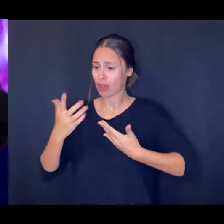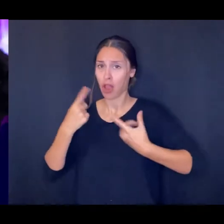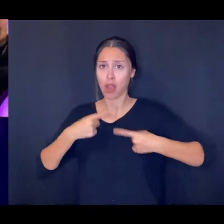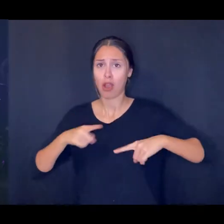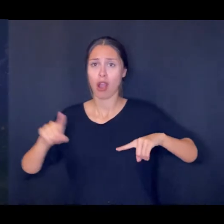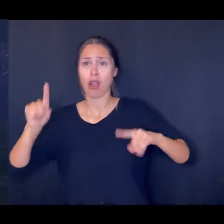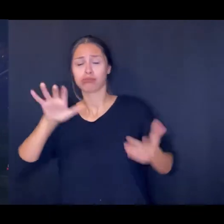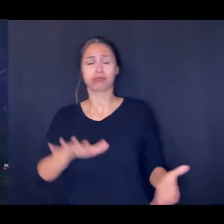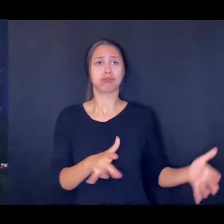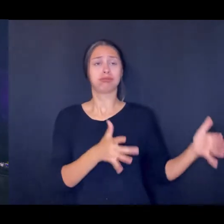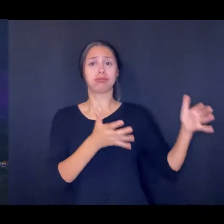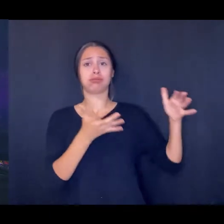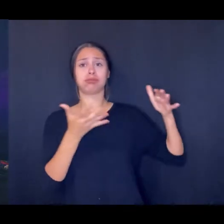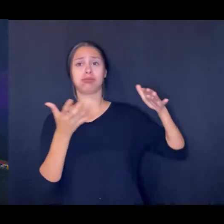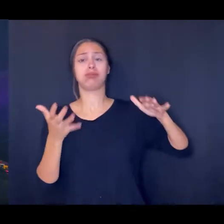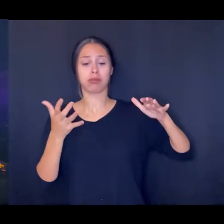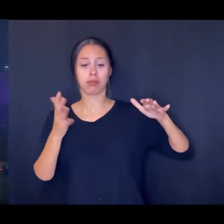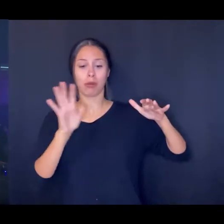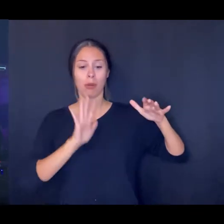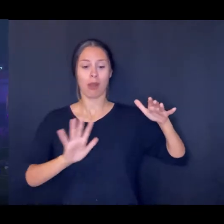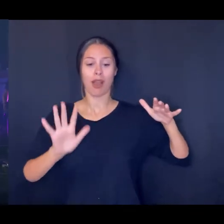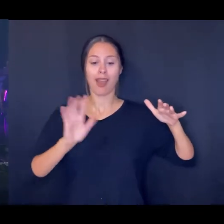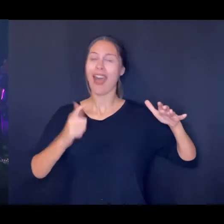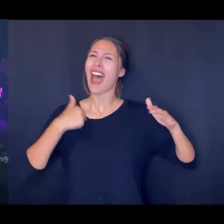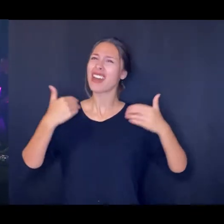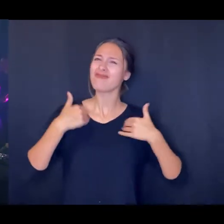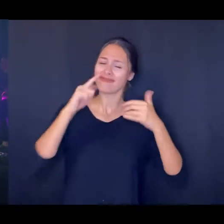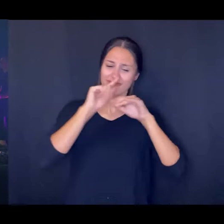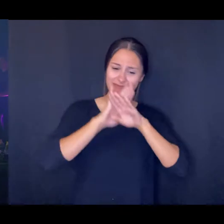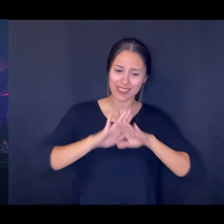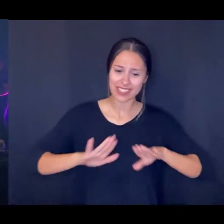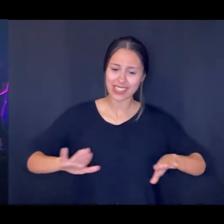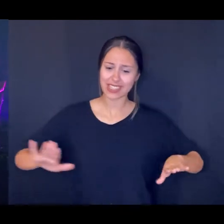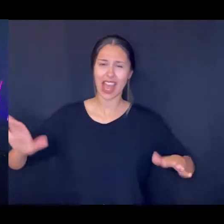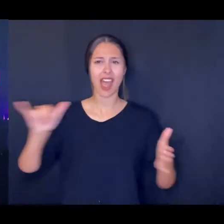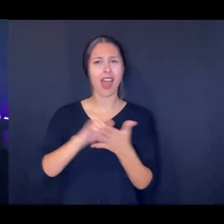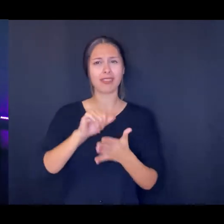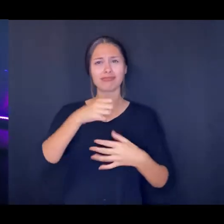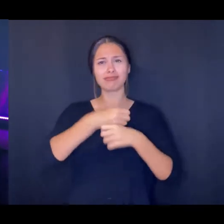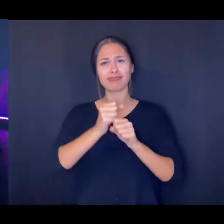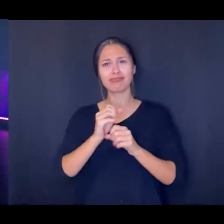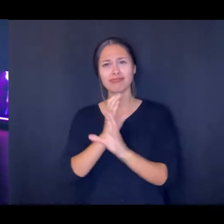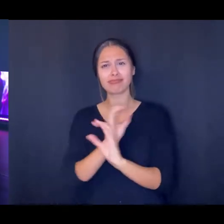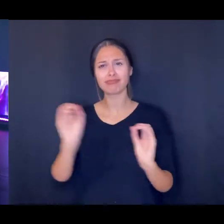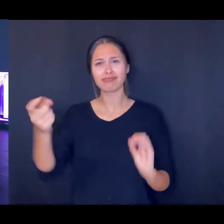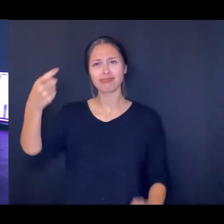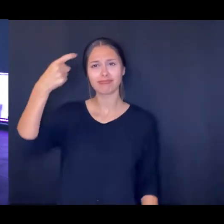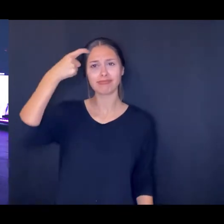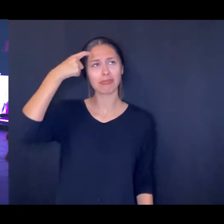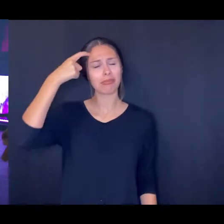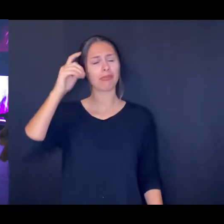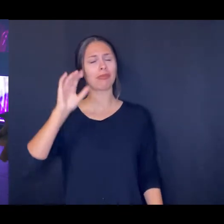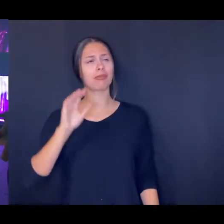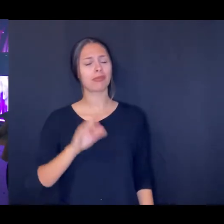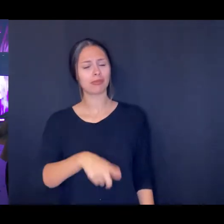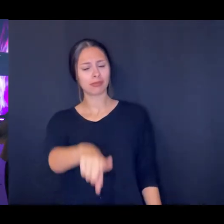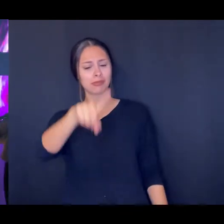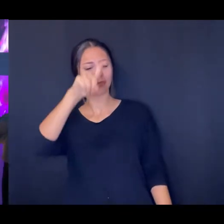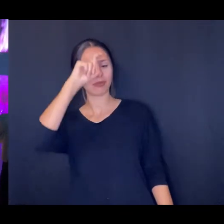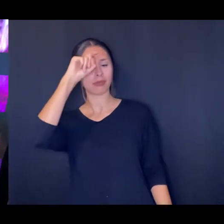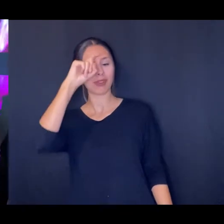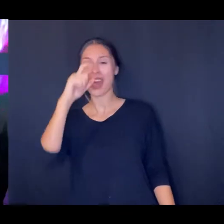You got joy in chaos. I've got peace that makes